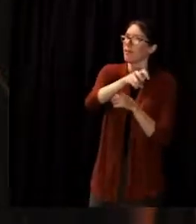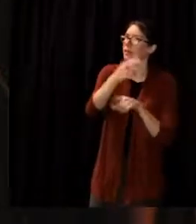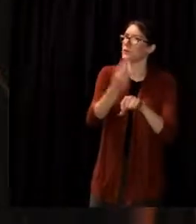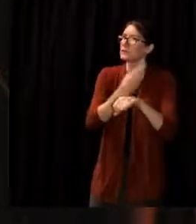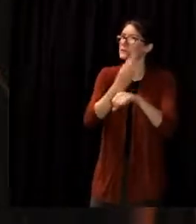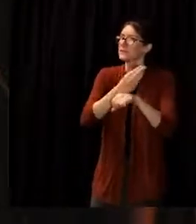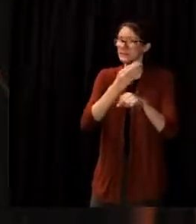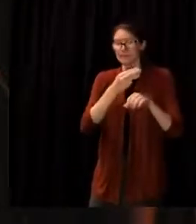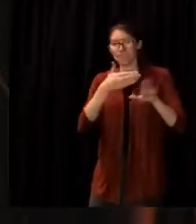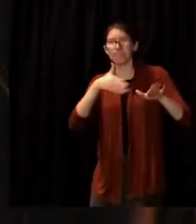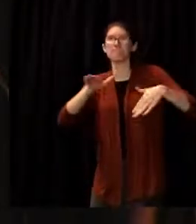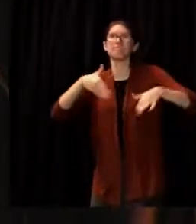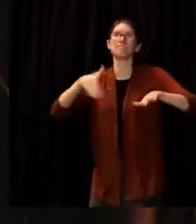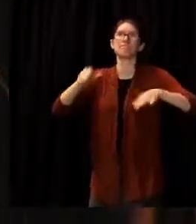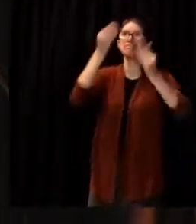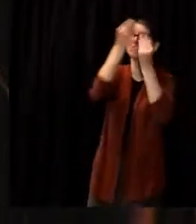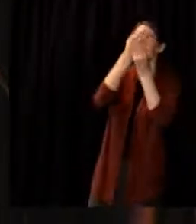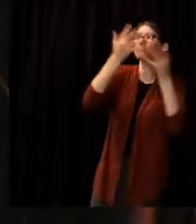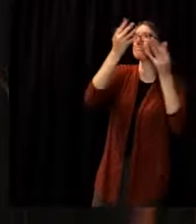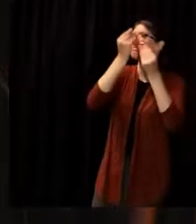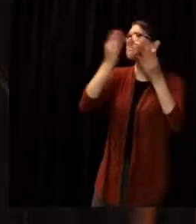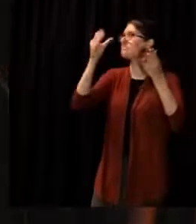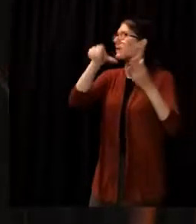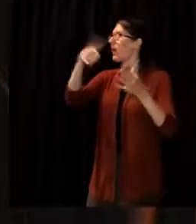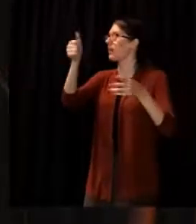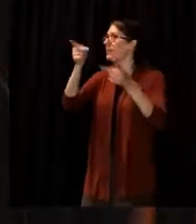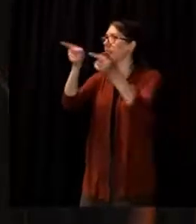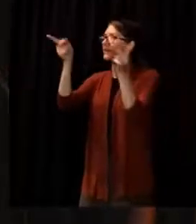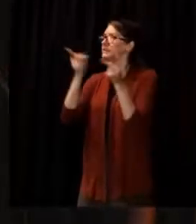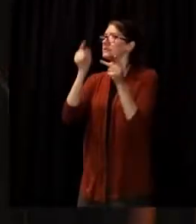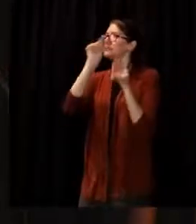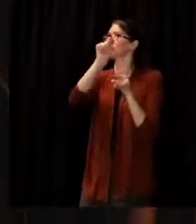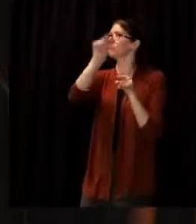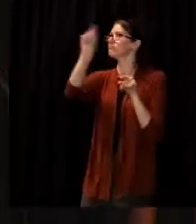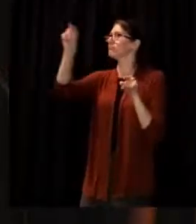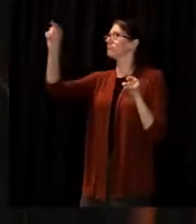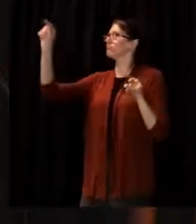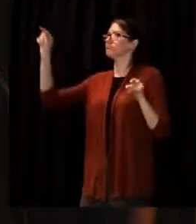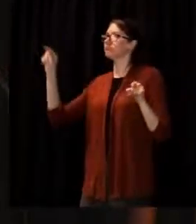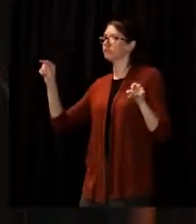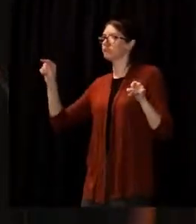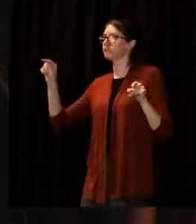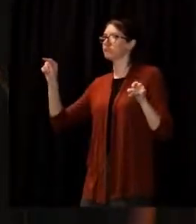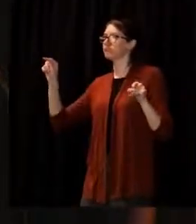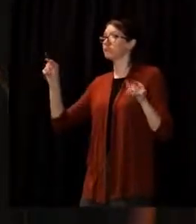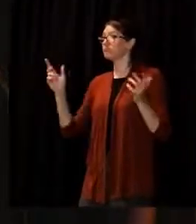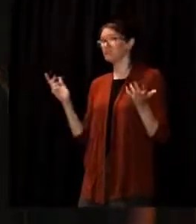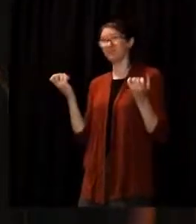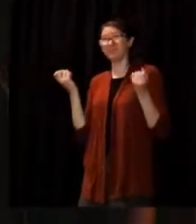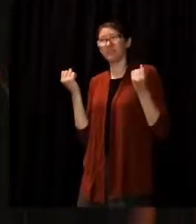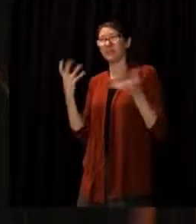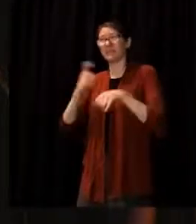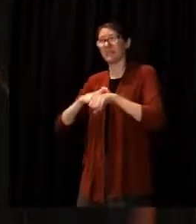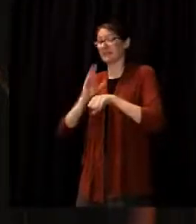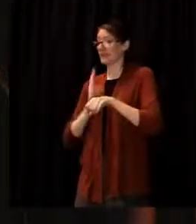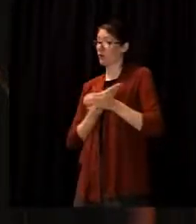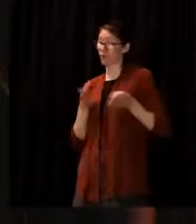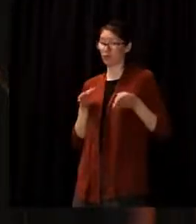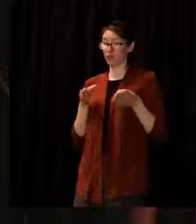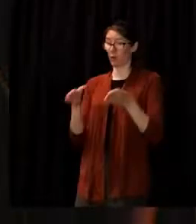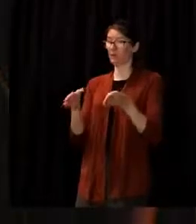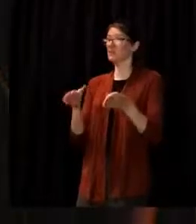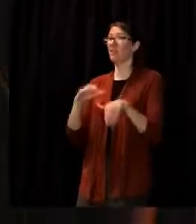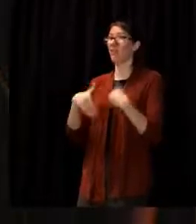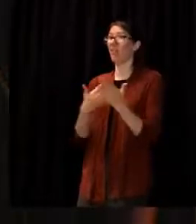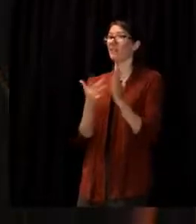them and to invest and to send it in other places. Well, folks, in many cases today, our roads are